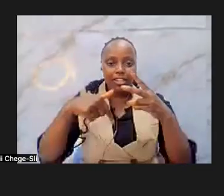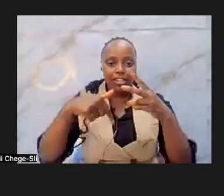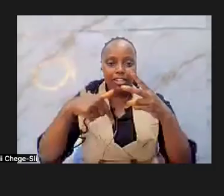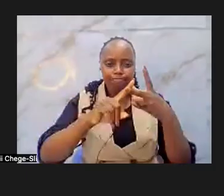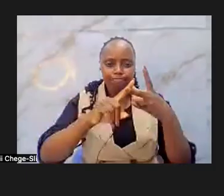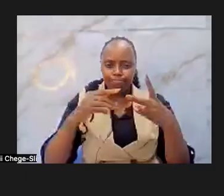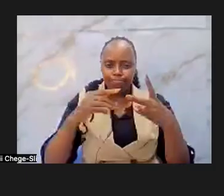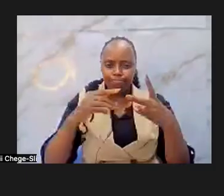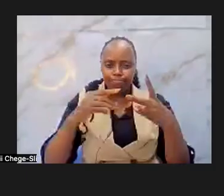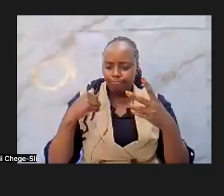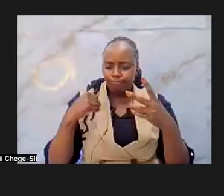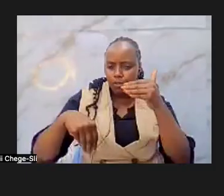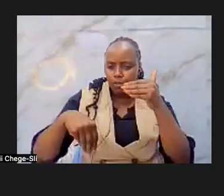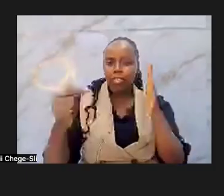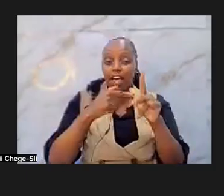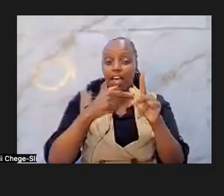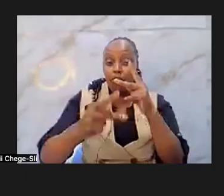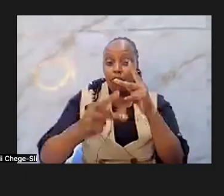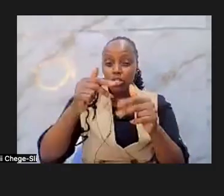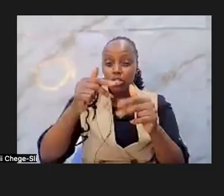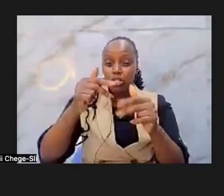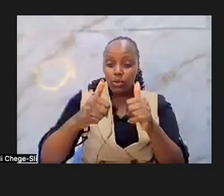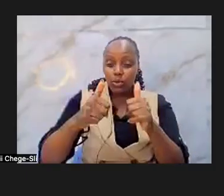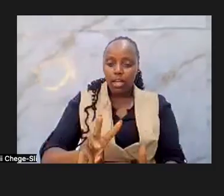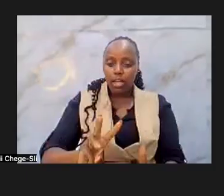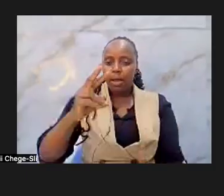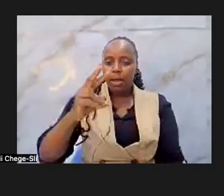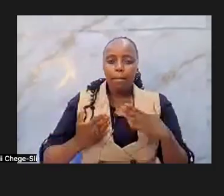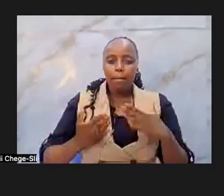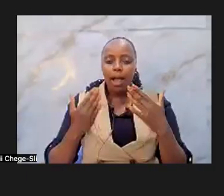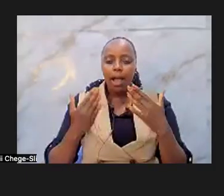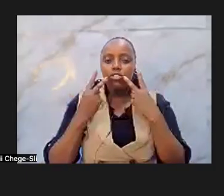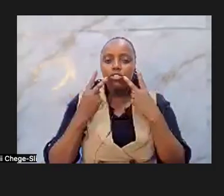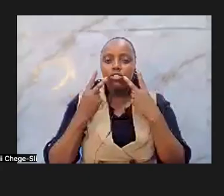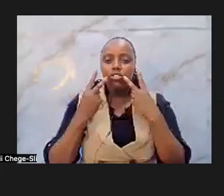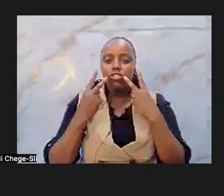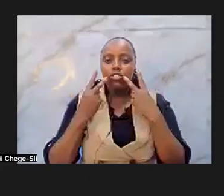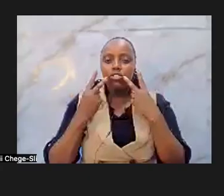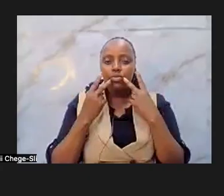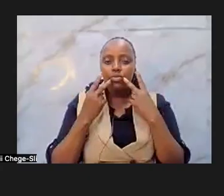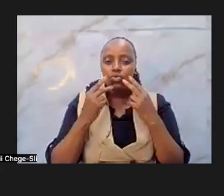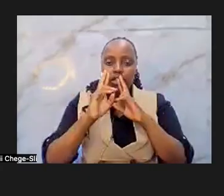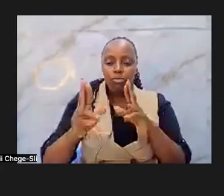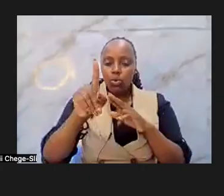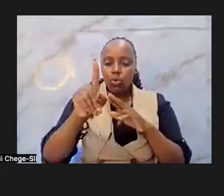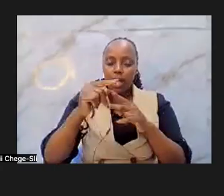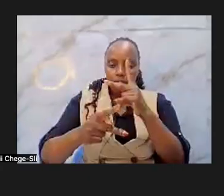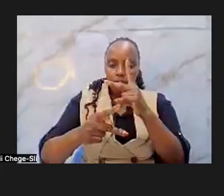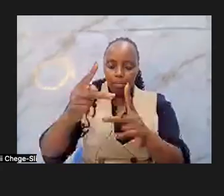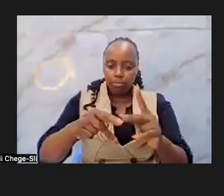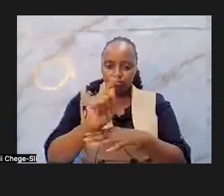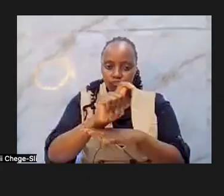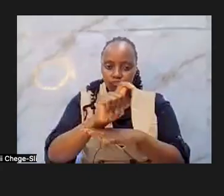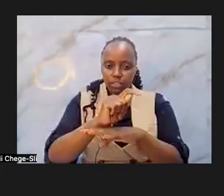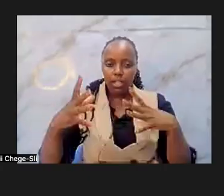by WHO, and I'm happy to report that one of the procedures we train our healthcare workers is defibrillation.